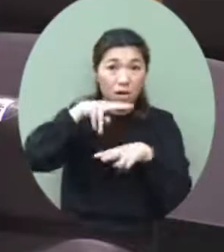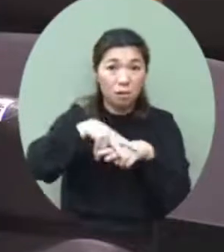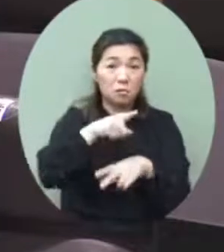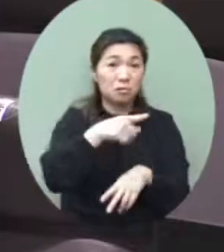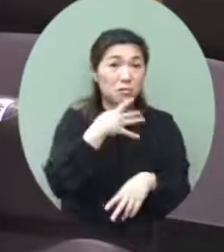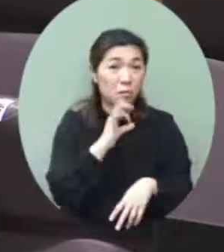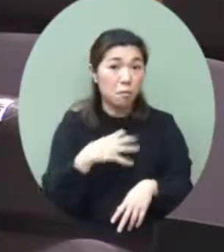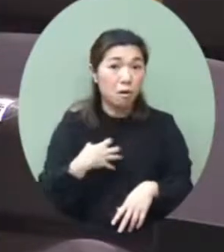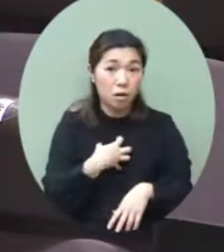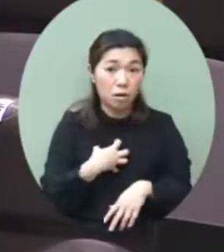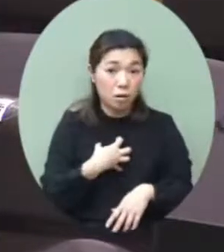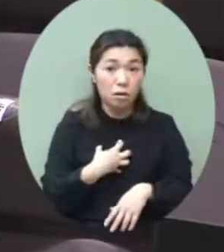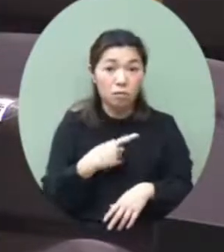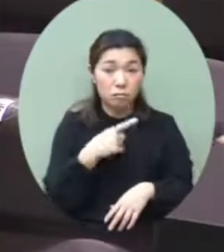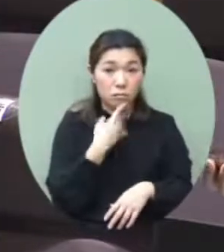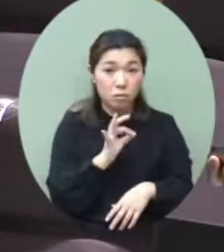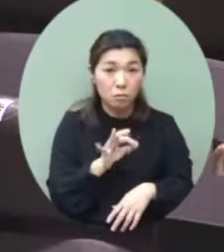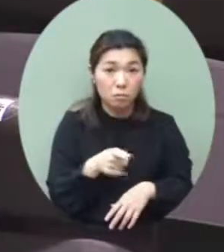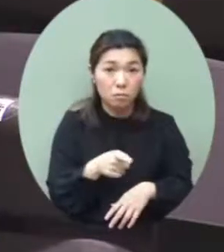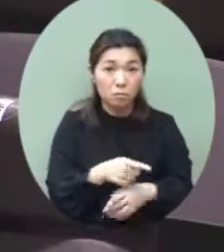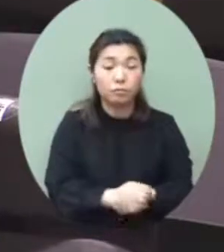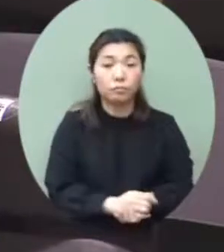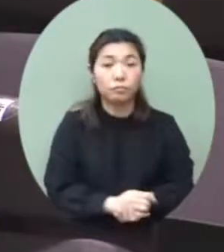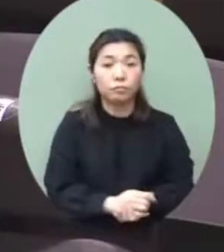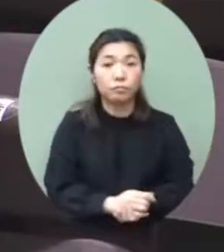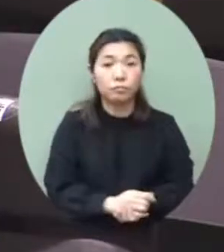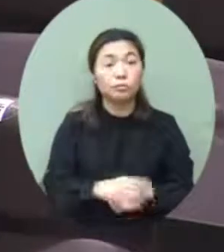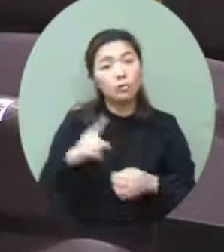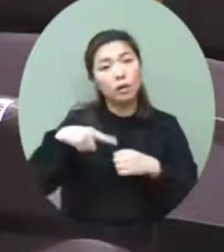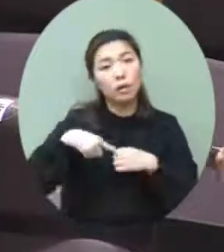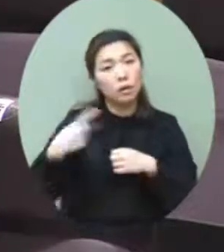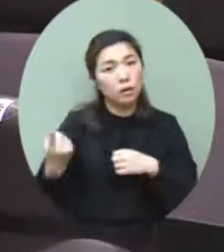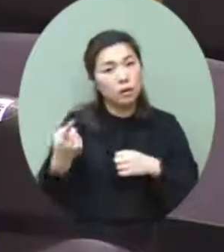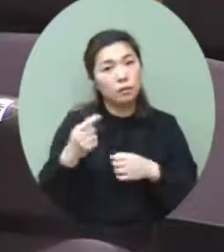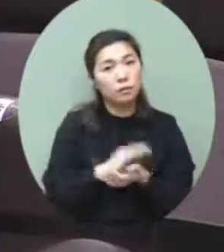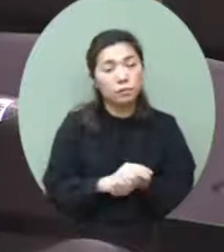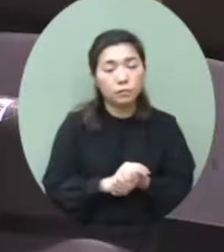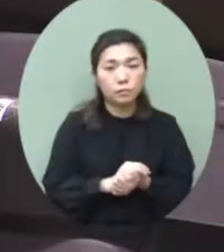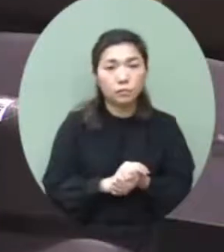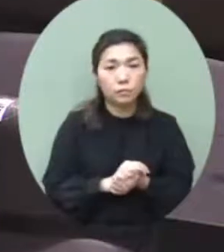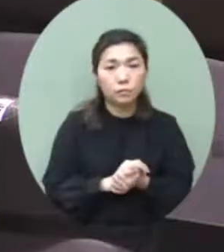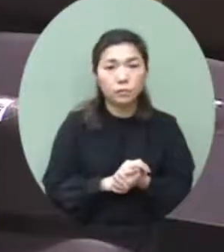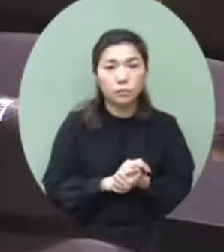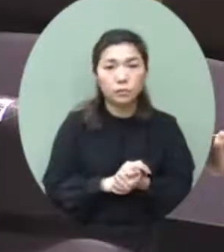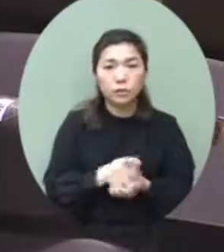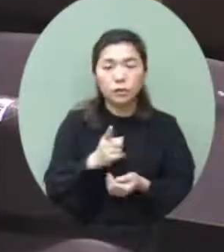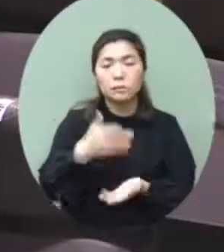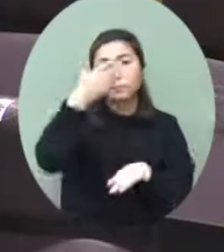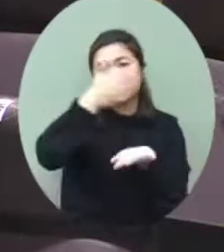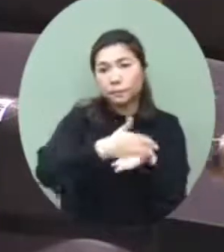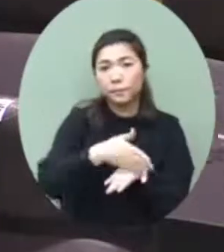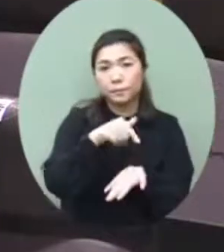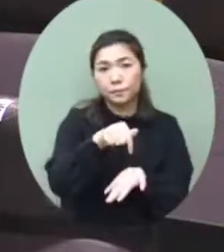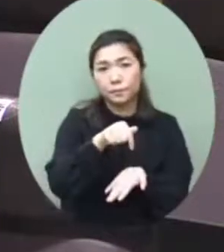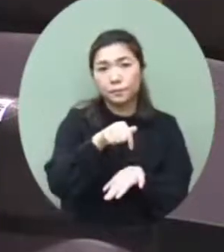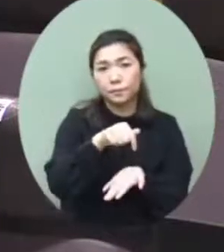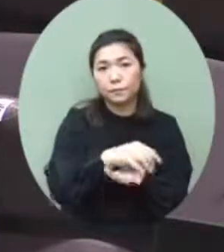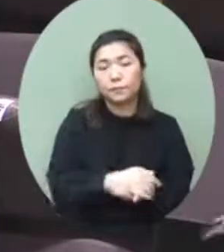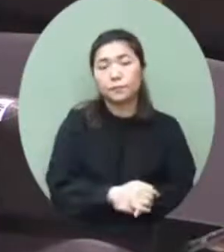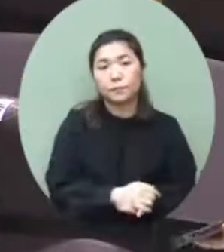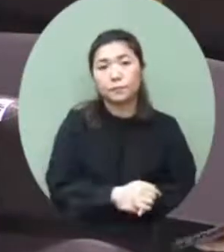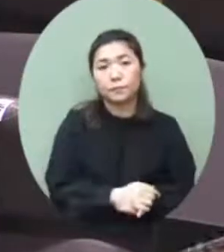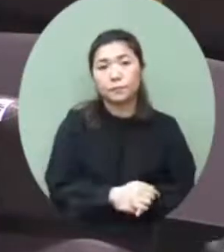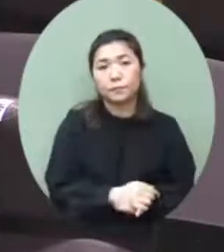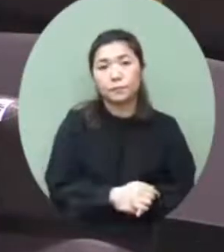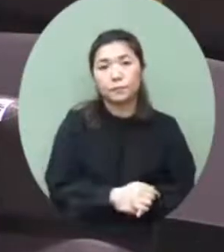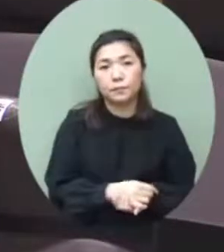people crossing the border from crossing, either going to mainland side or people from mainland coming to Hong Kong.